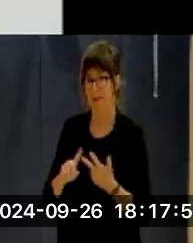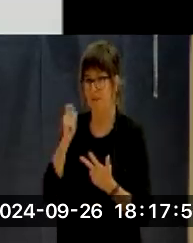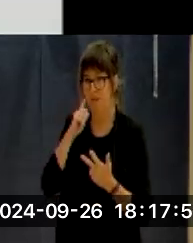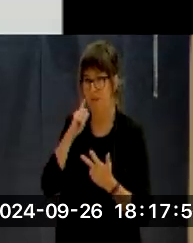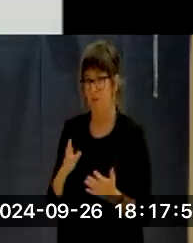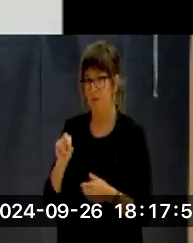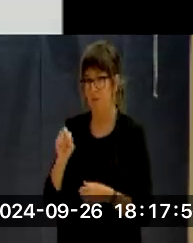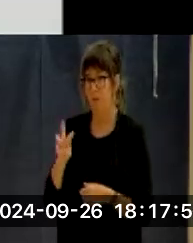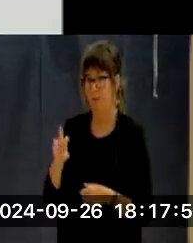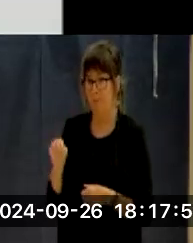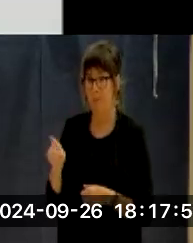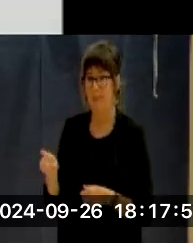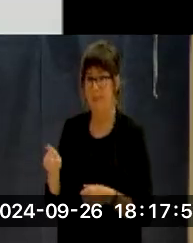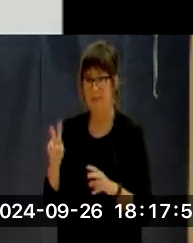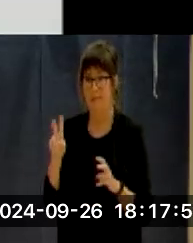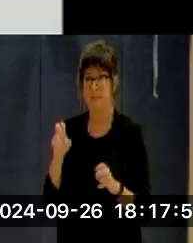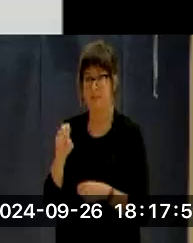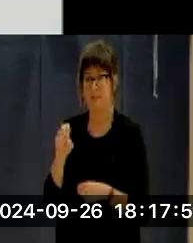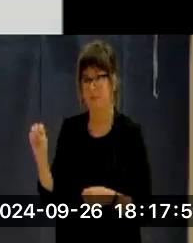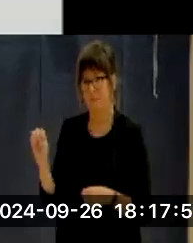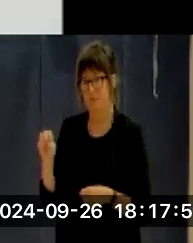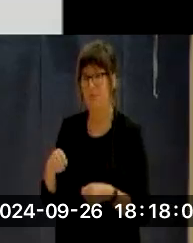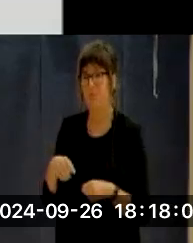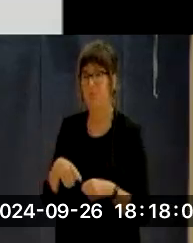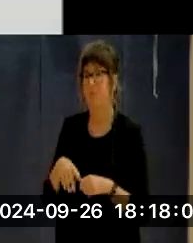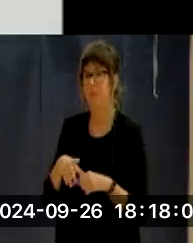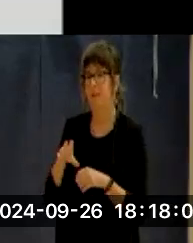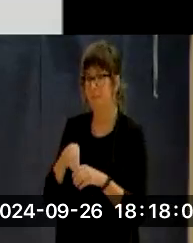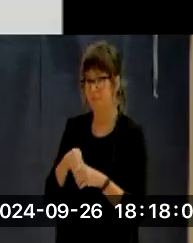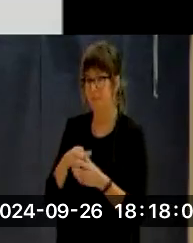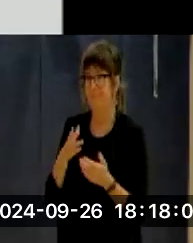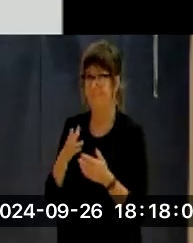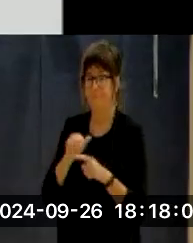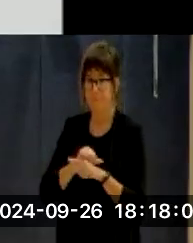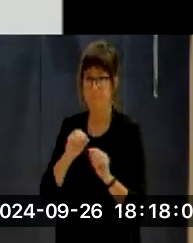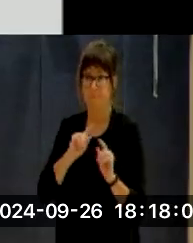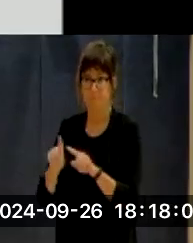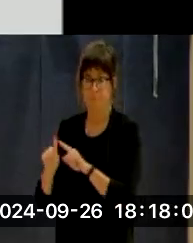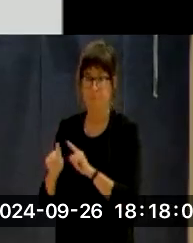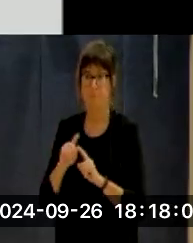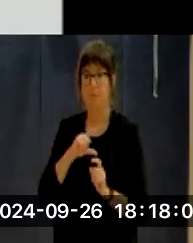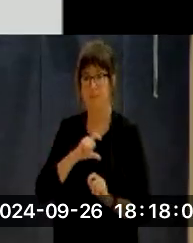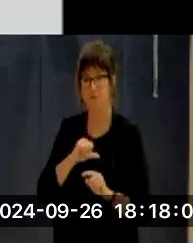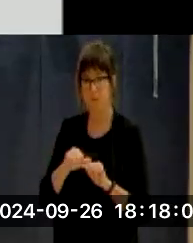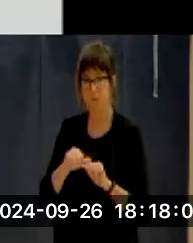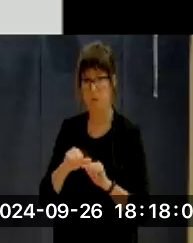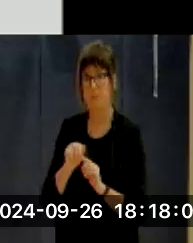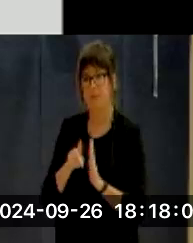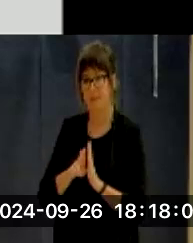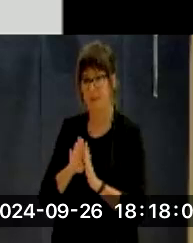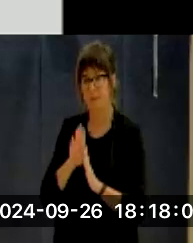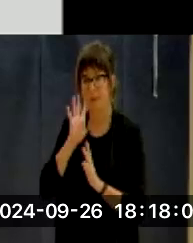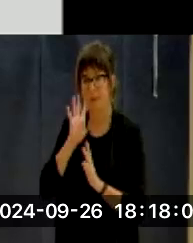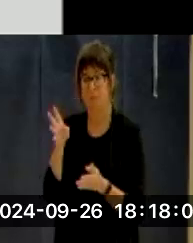the state Commission on Peace Officer Standards and training on numerous police training and policy development